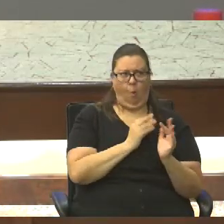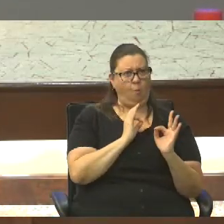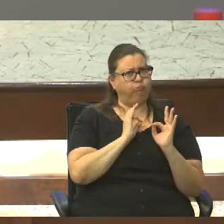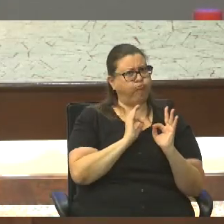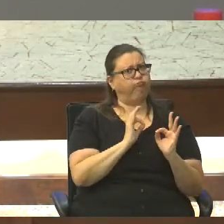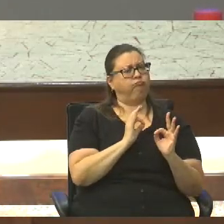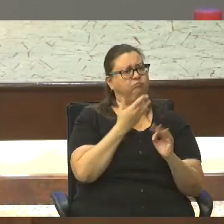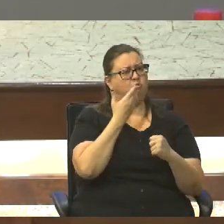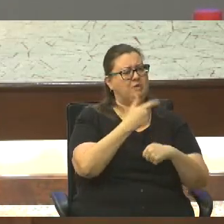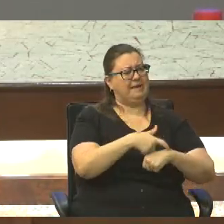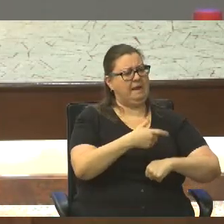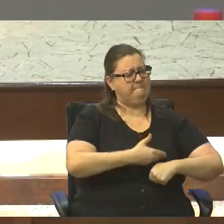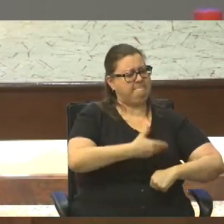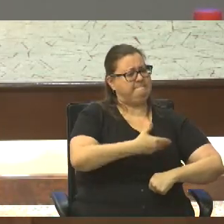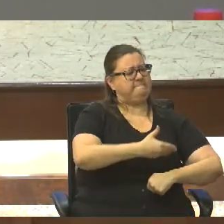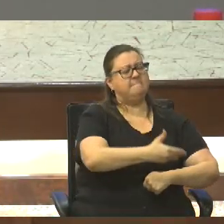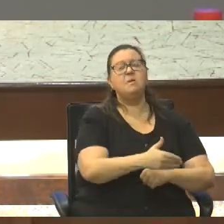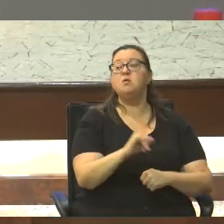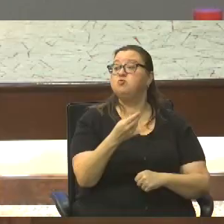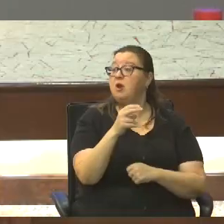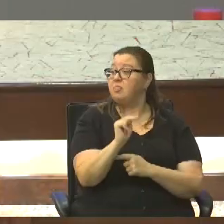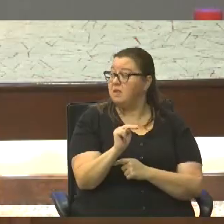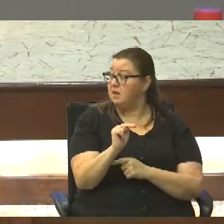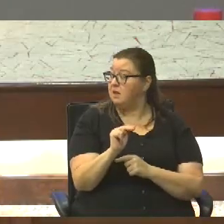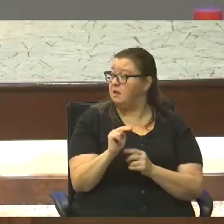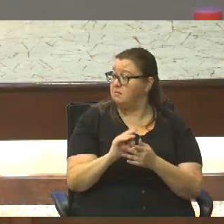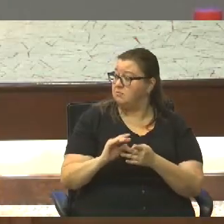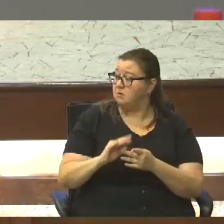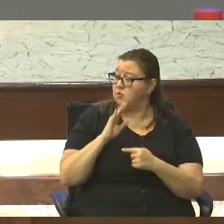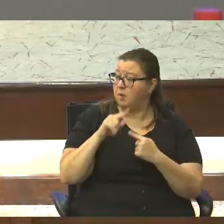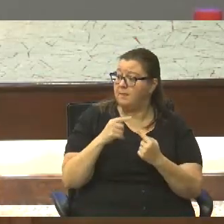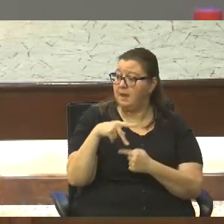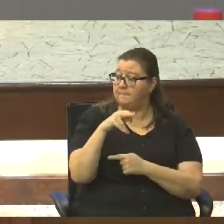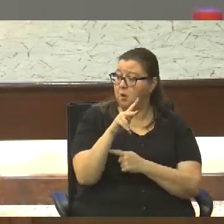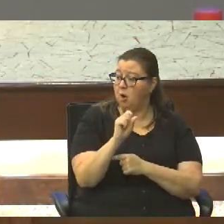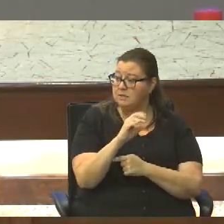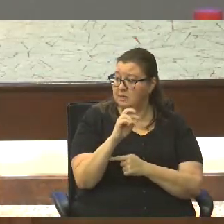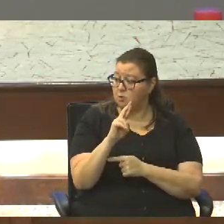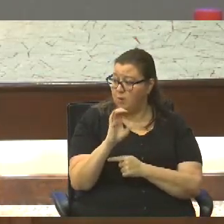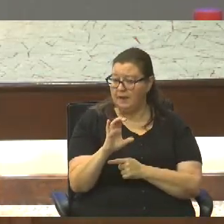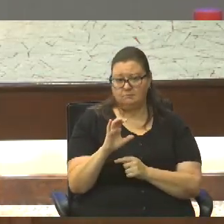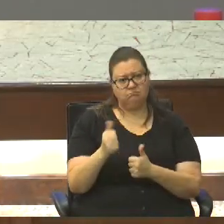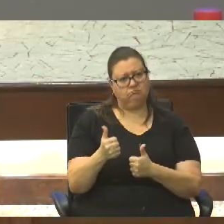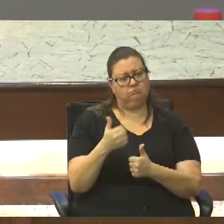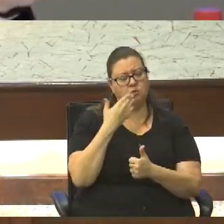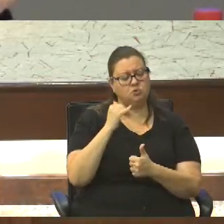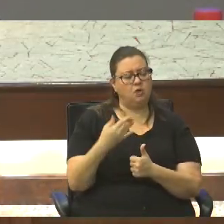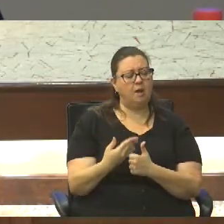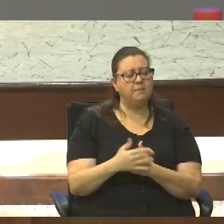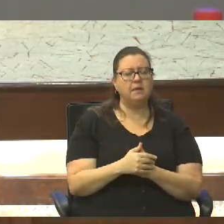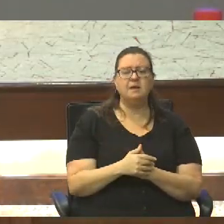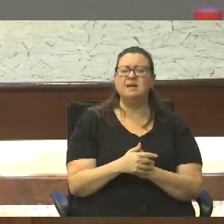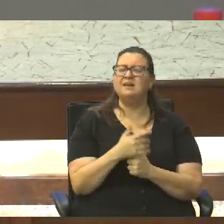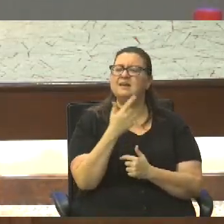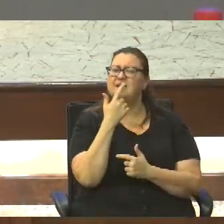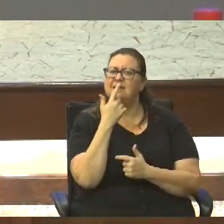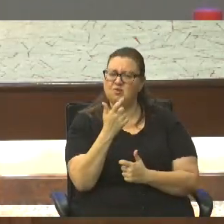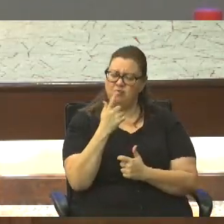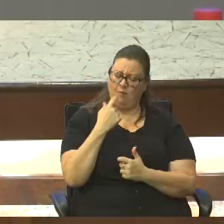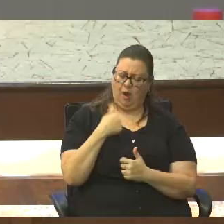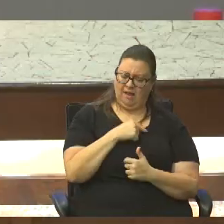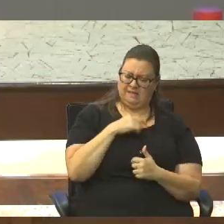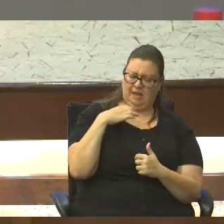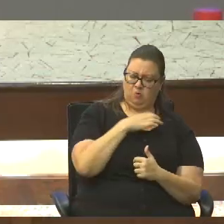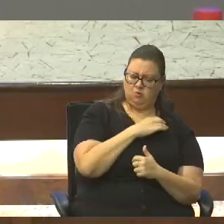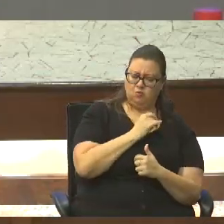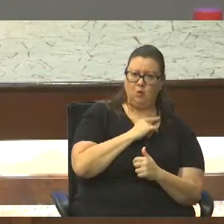Jonathan, always a great presentation. Love listening to you talk about Parks and Rec. Great job there. I didn't know it was going to draw that much interest from our council members, though. I was